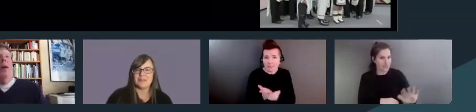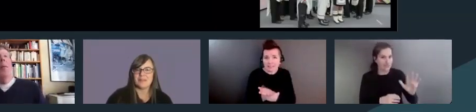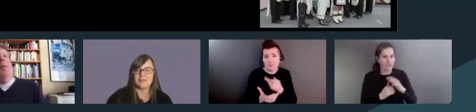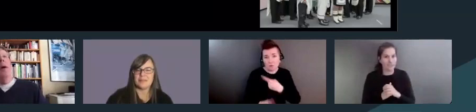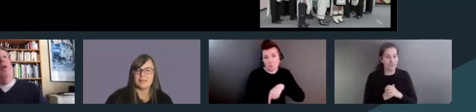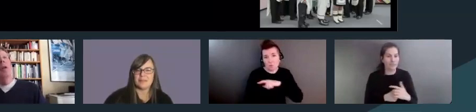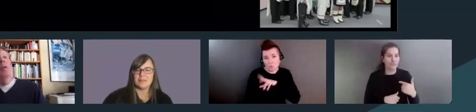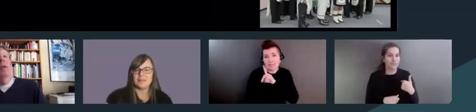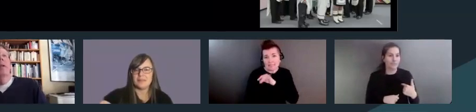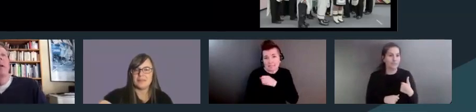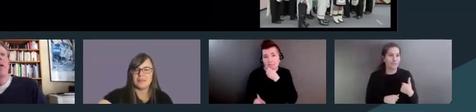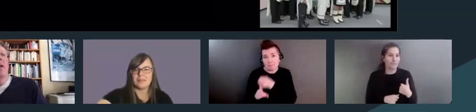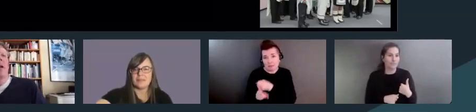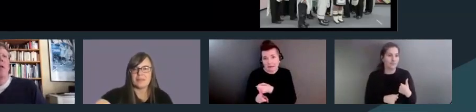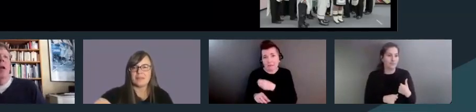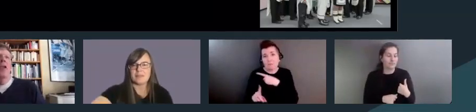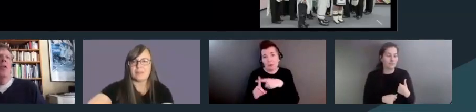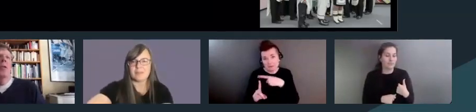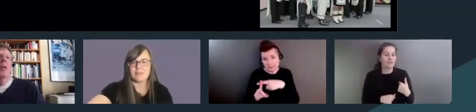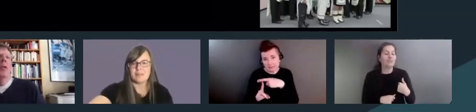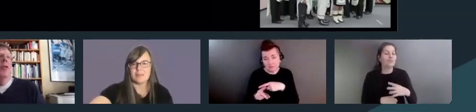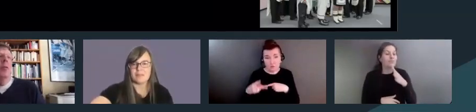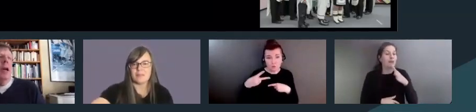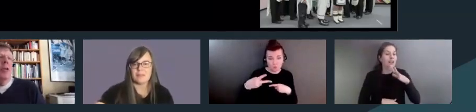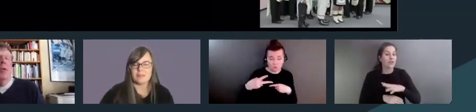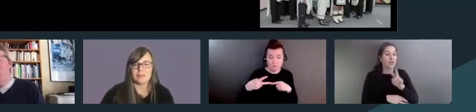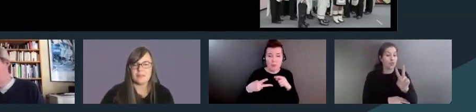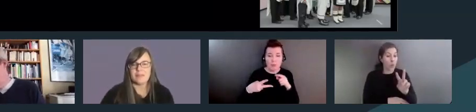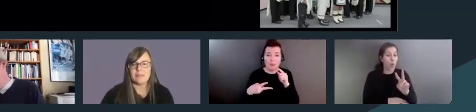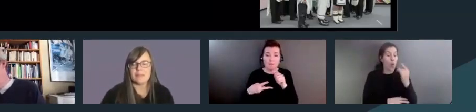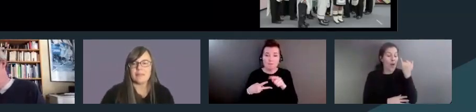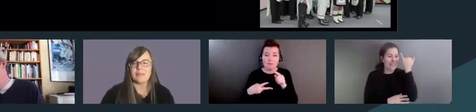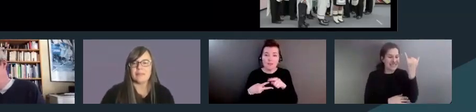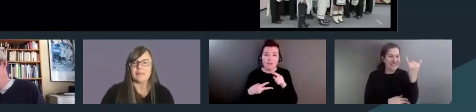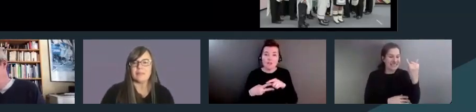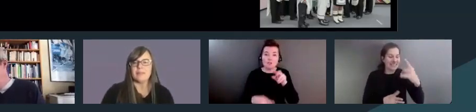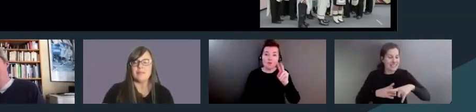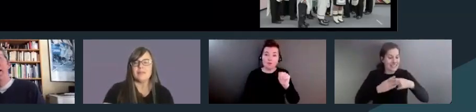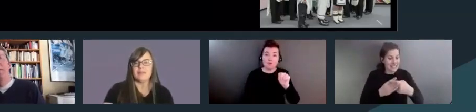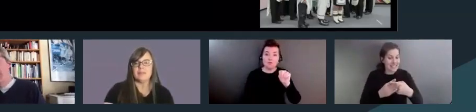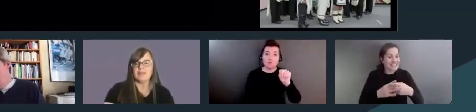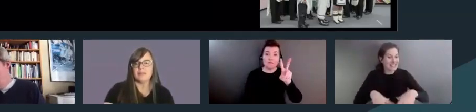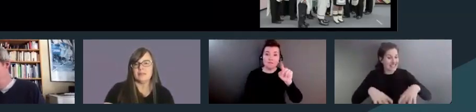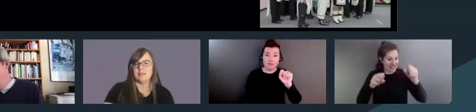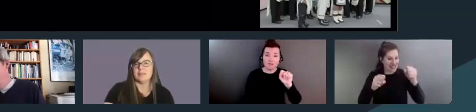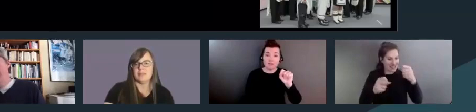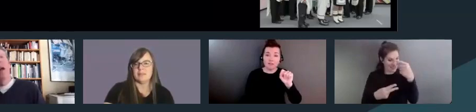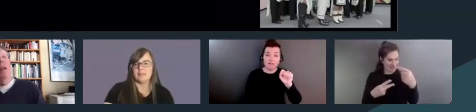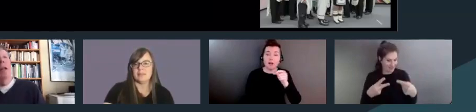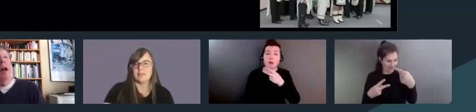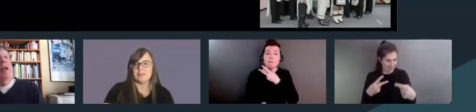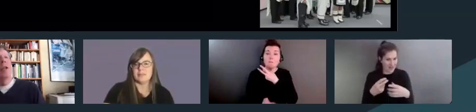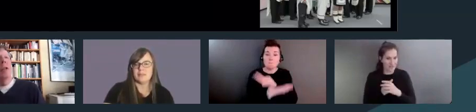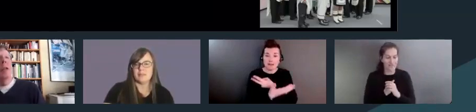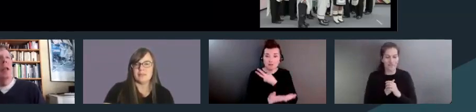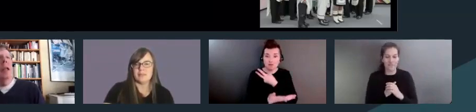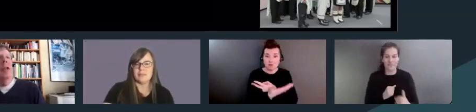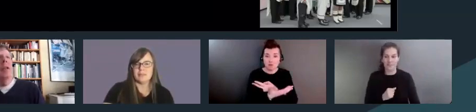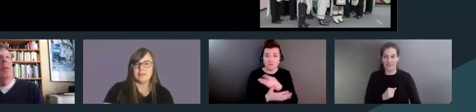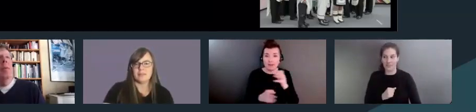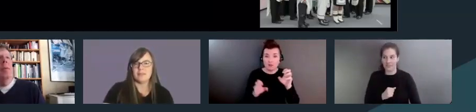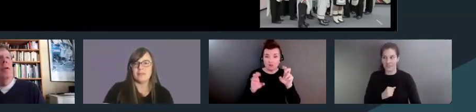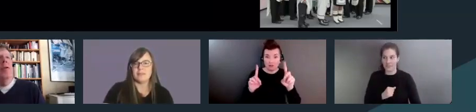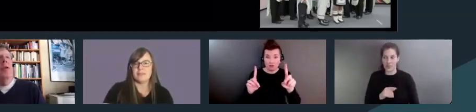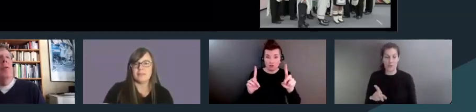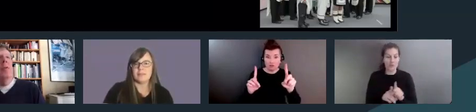In the, I'm going to give you an introduction to the Nunavut Master of Education. In the early 1990s,